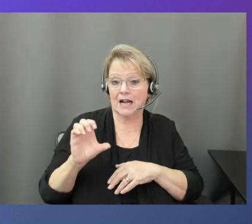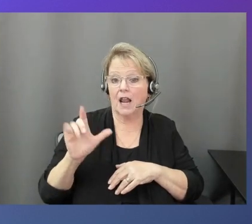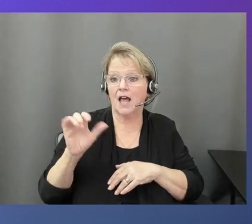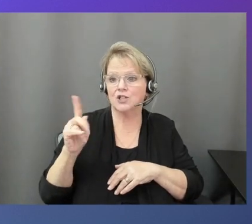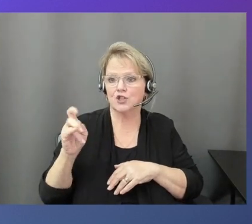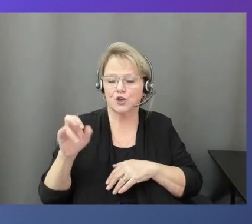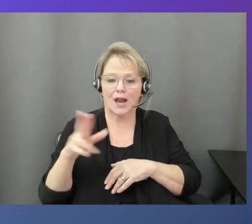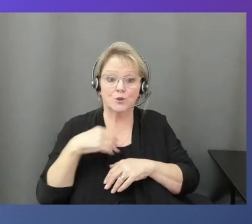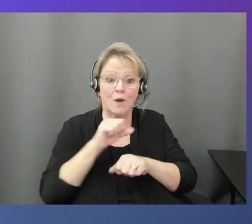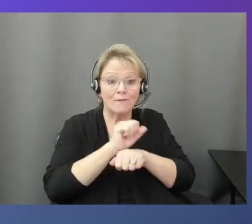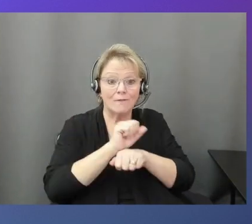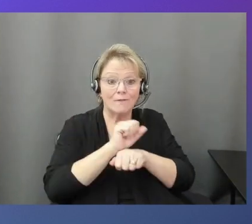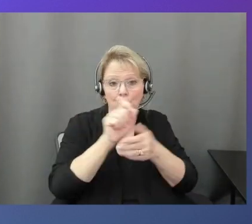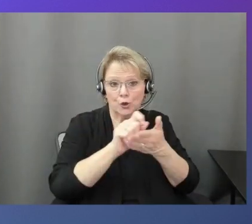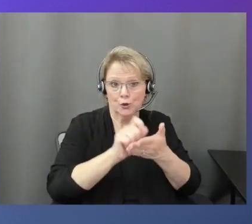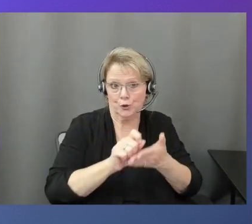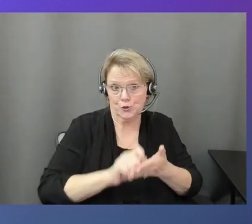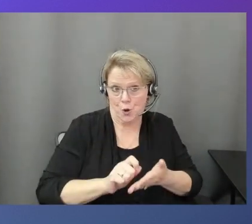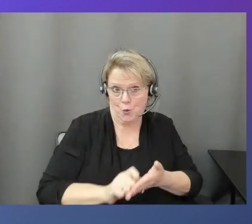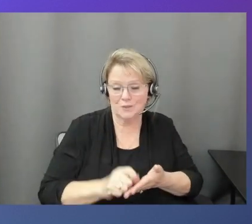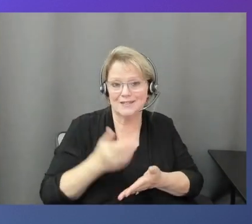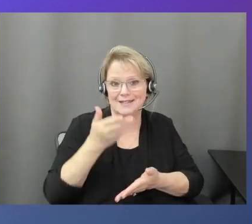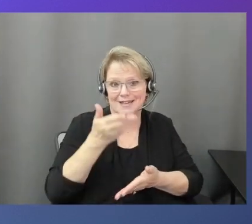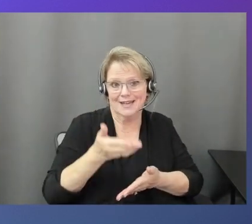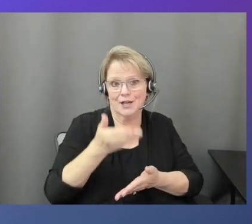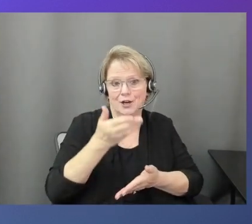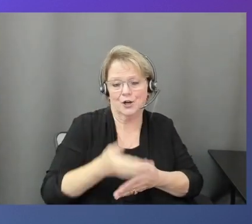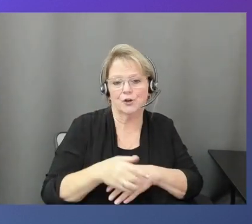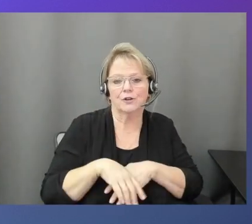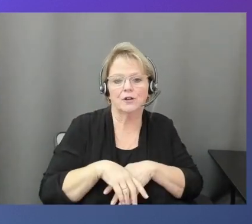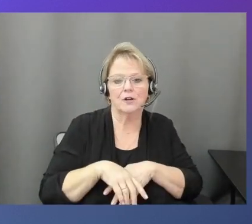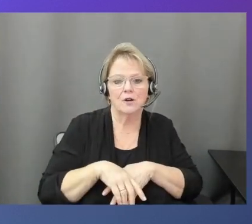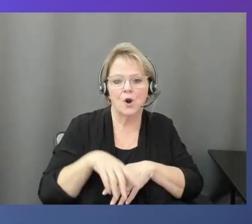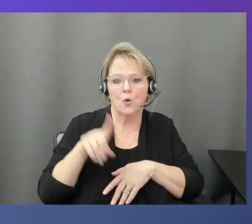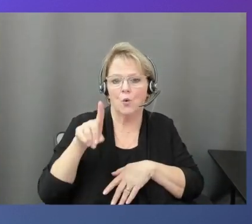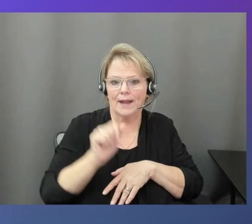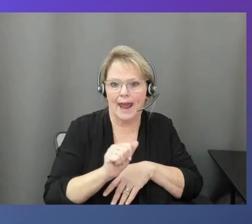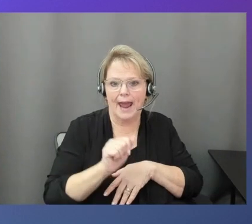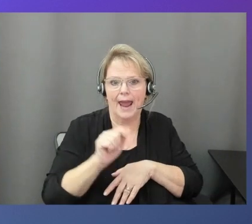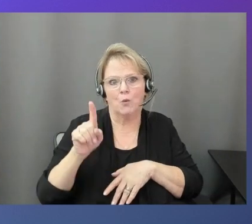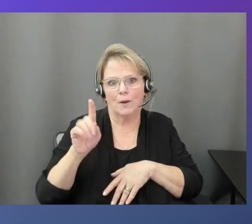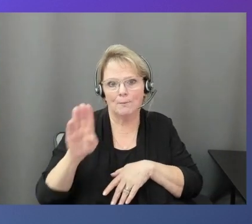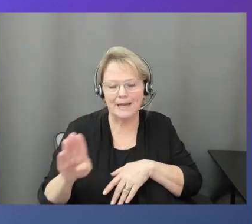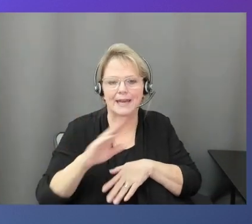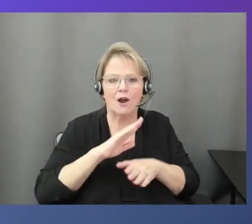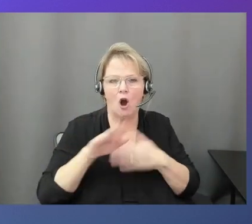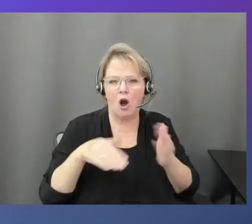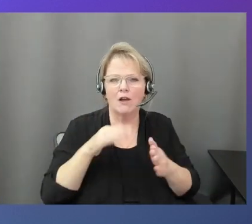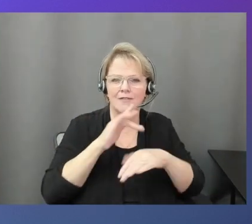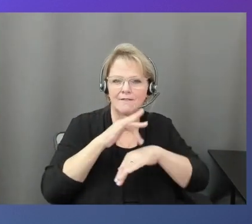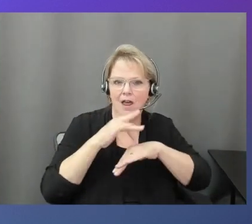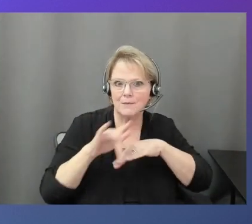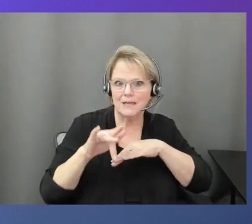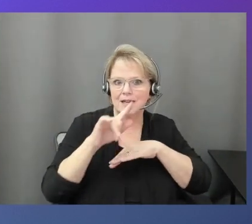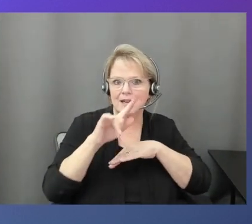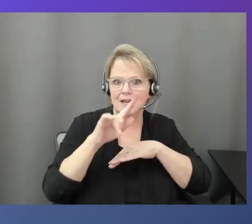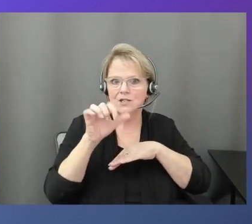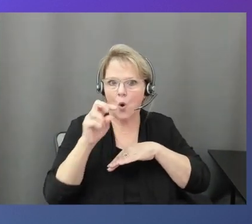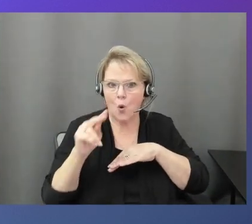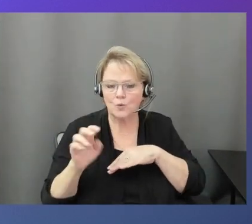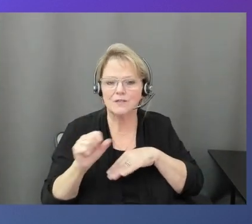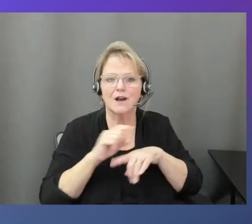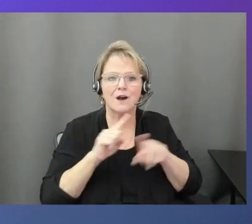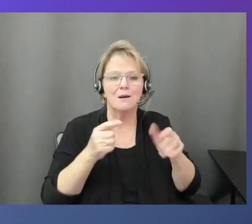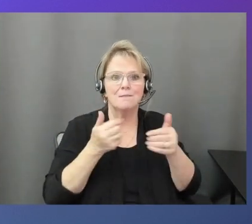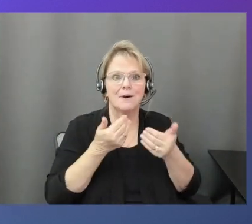in, say, US East 1, the region, but US East 1A, 1B, so two availability zones. Yep, yeah. But now you want the Boston wavelength zone